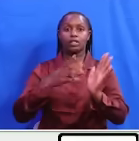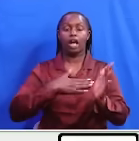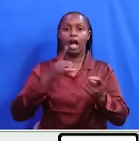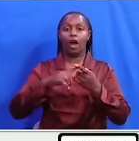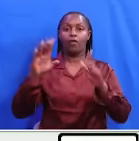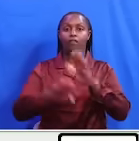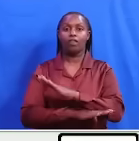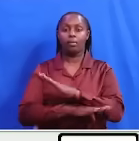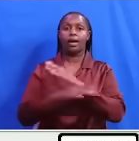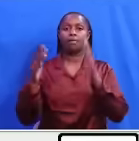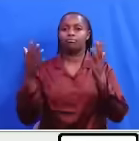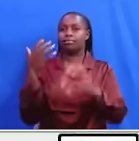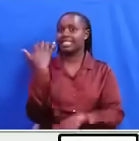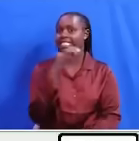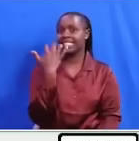deputy president.